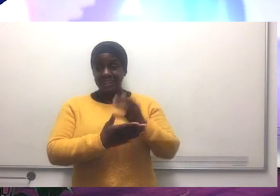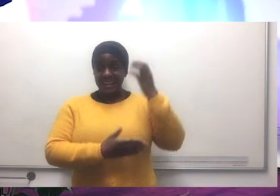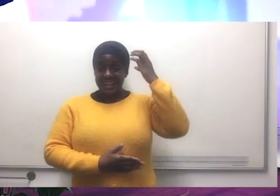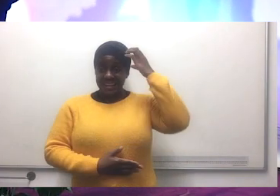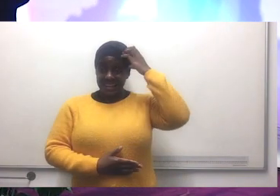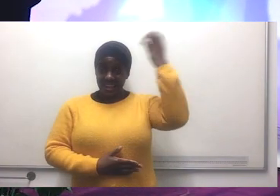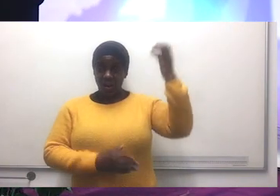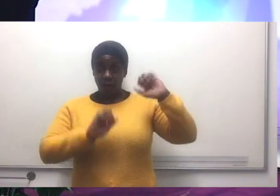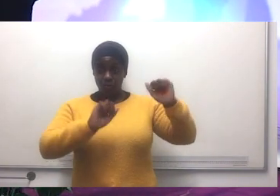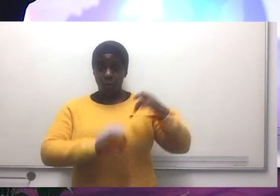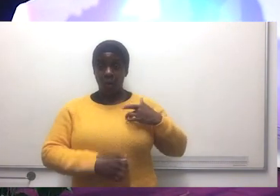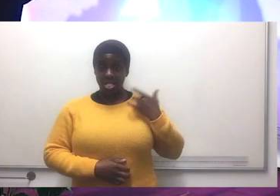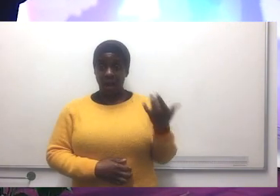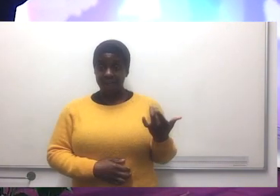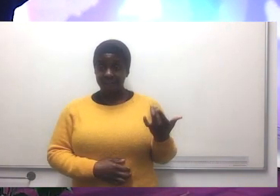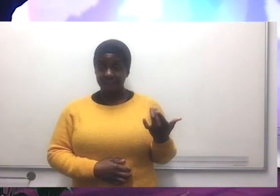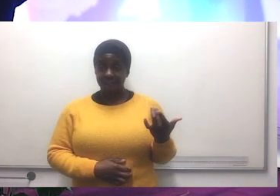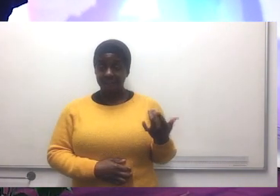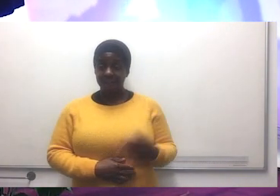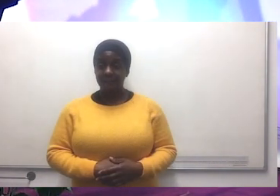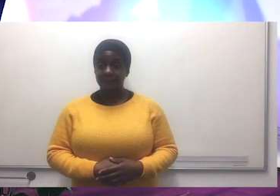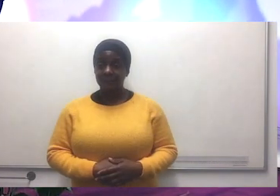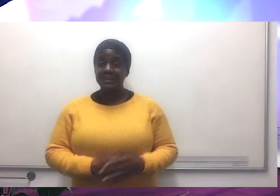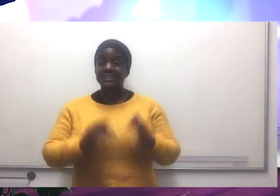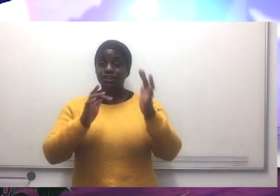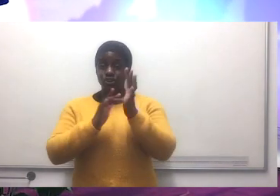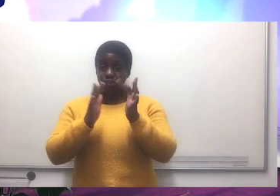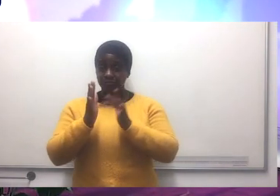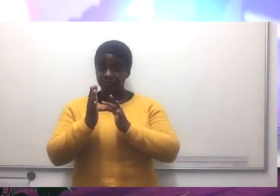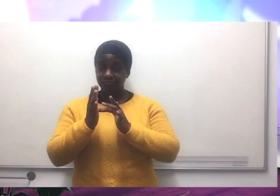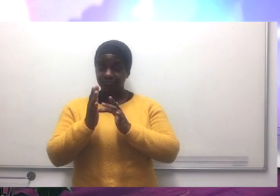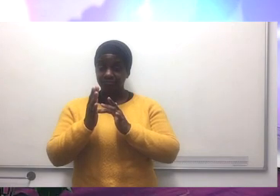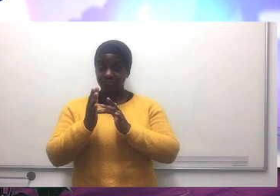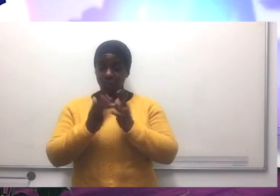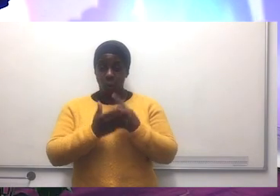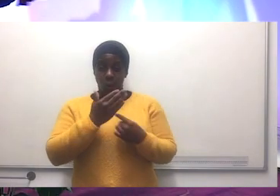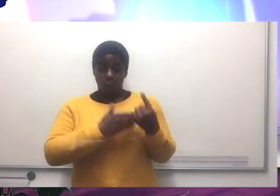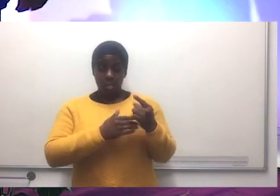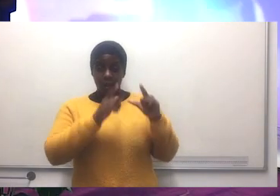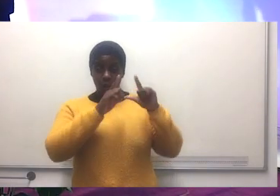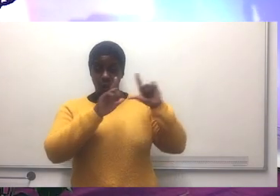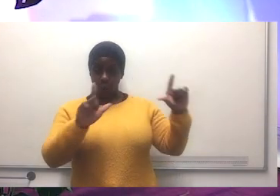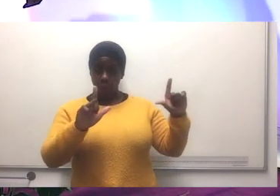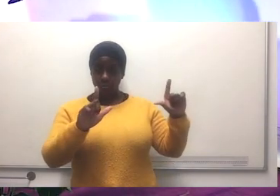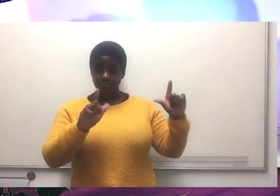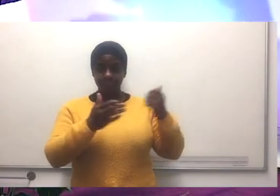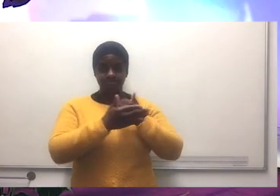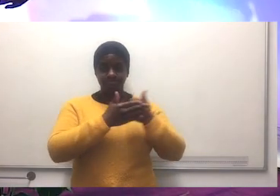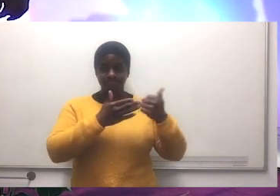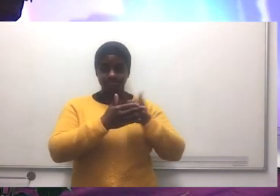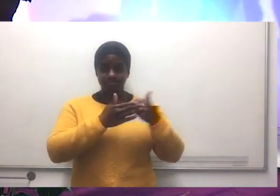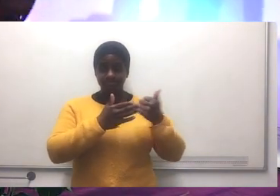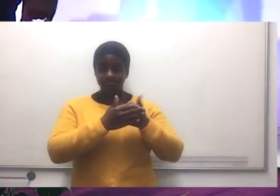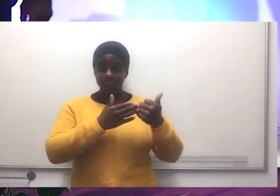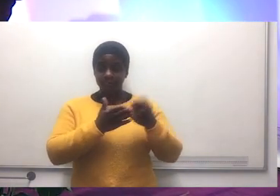life. Tonight, I've come by to let you know that Jesus is not only Lord, but he is your Redeemer